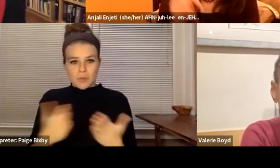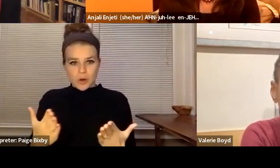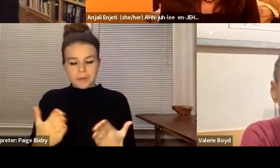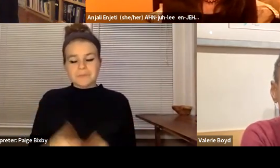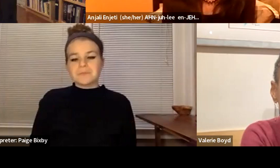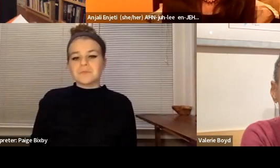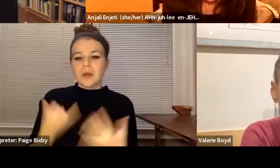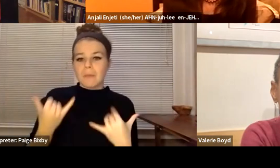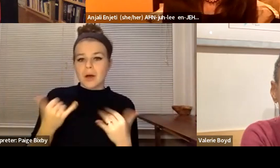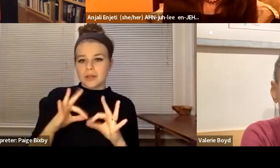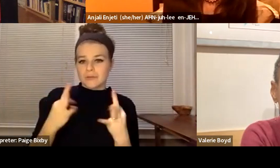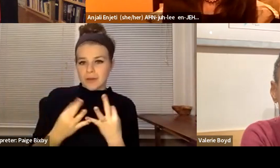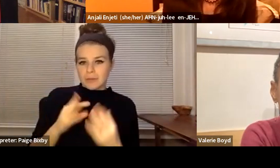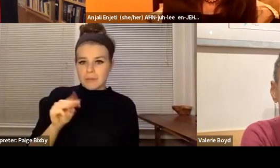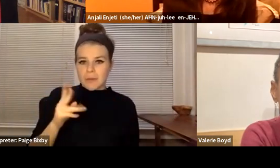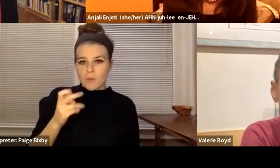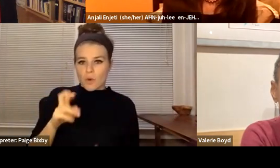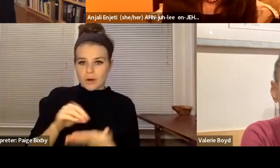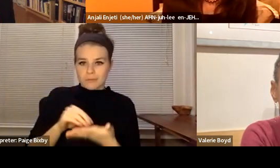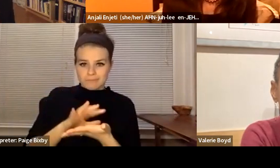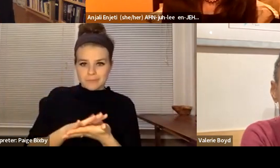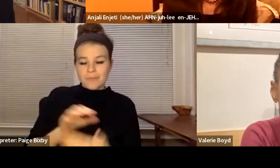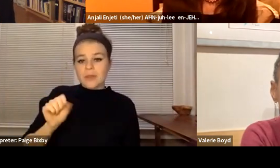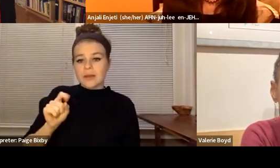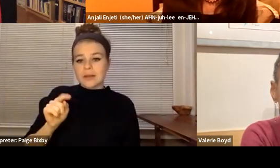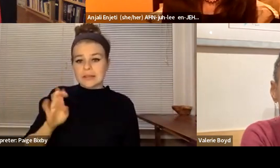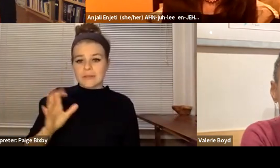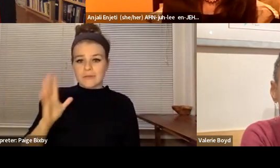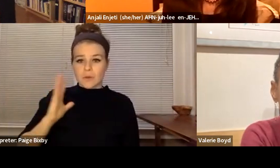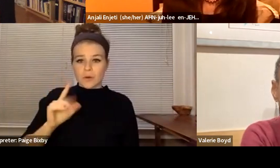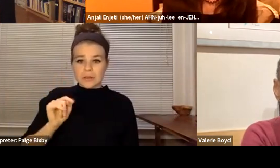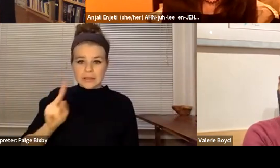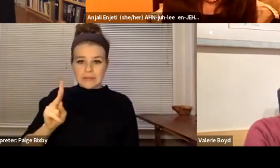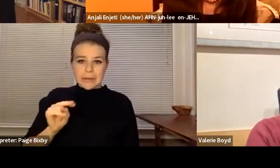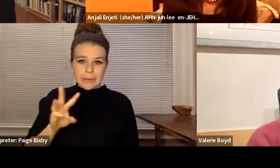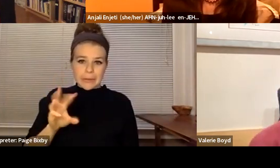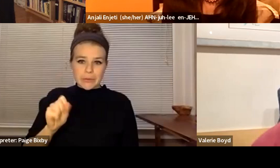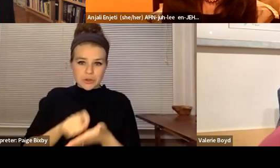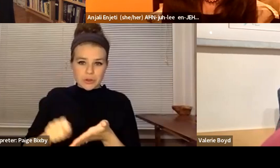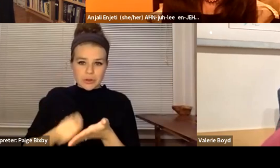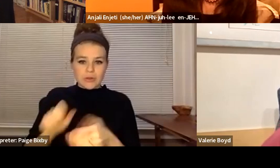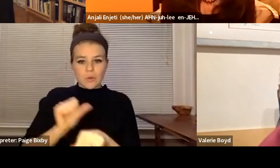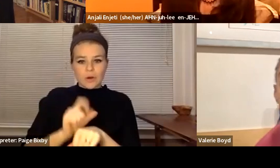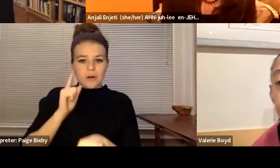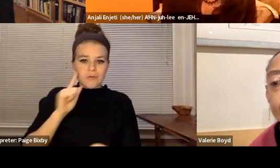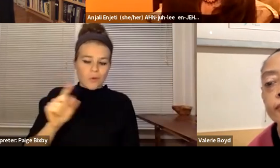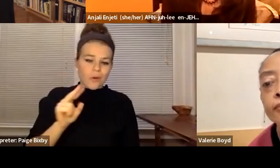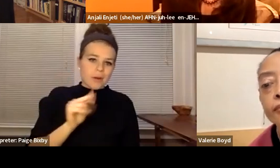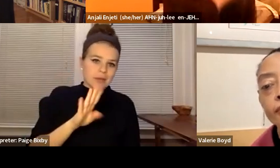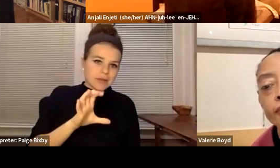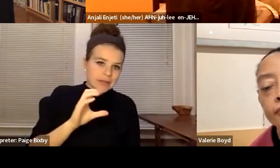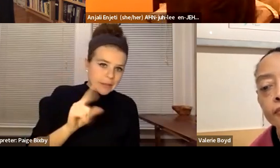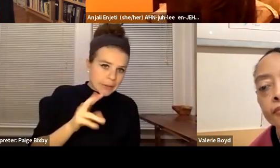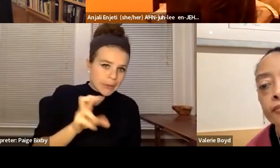memoir. And Steve is a former television news journalist who worked for media organizations such as NBC News and